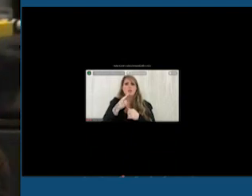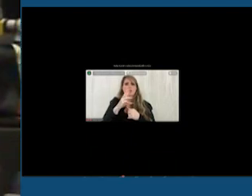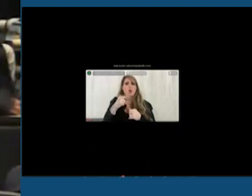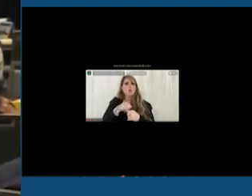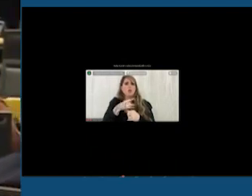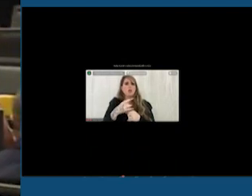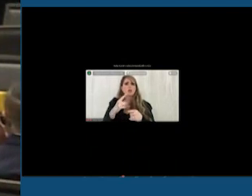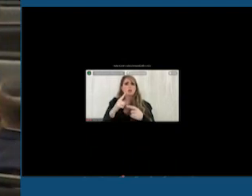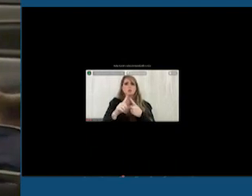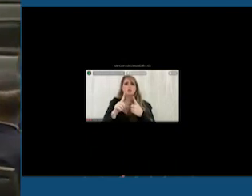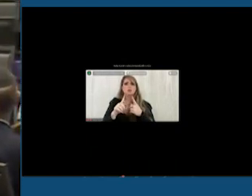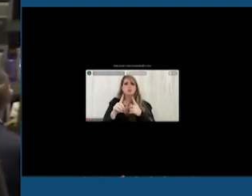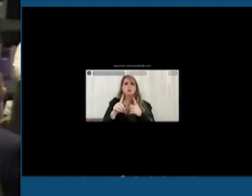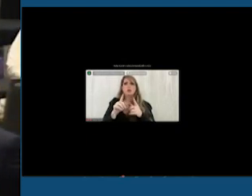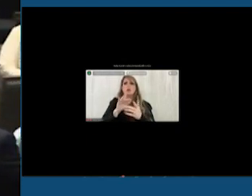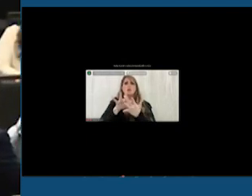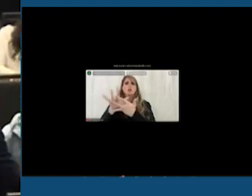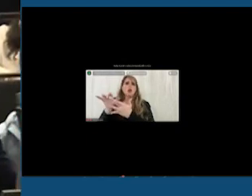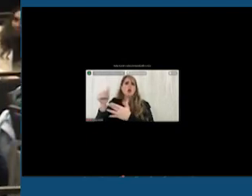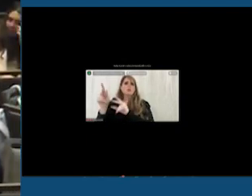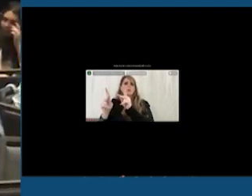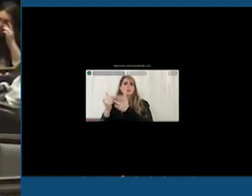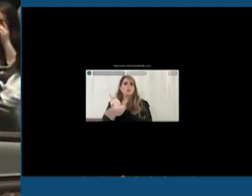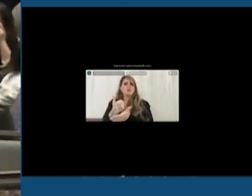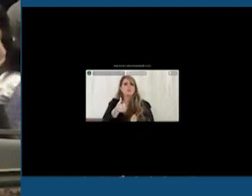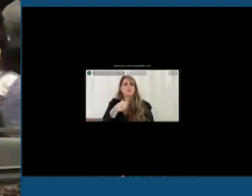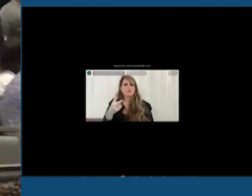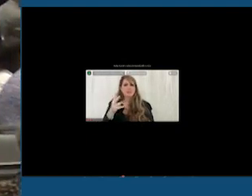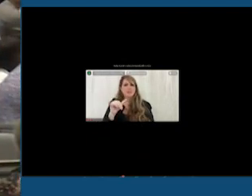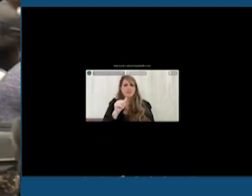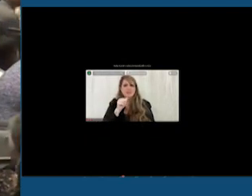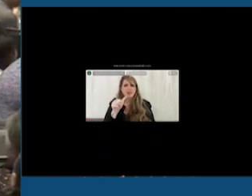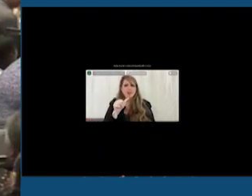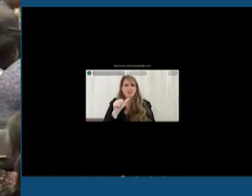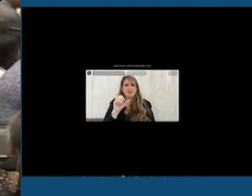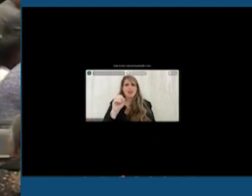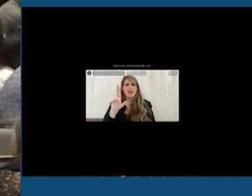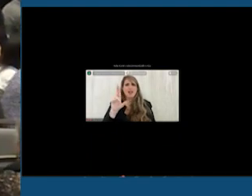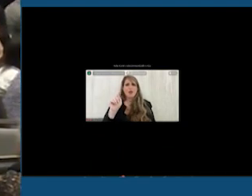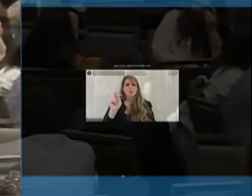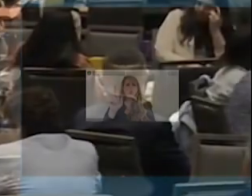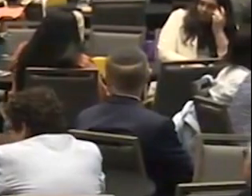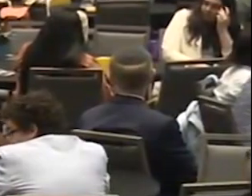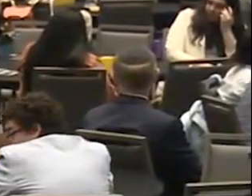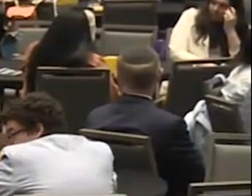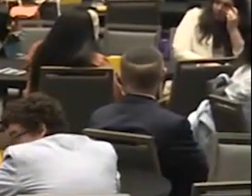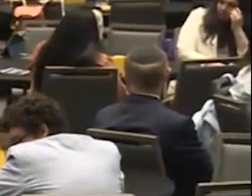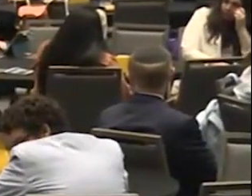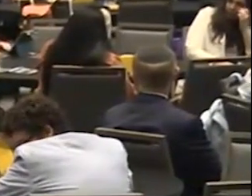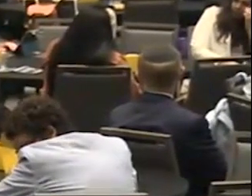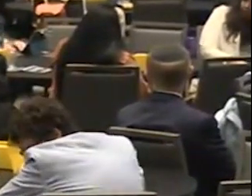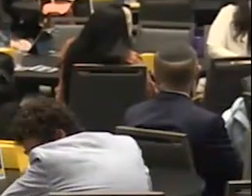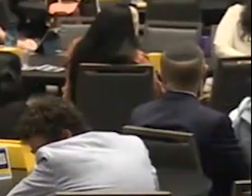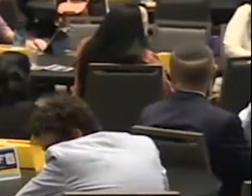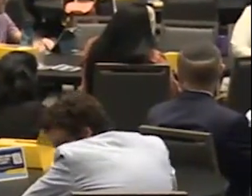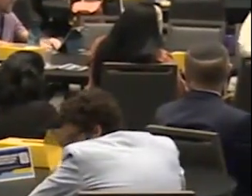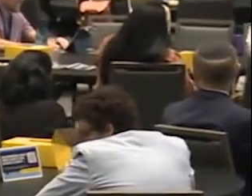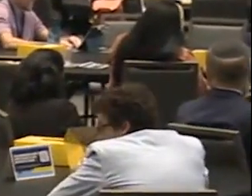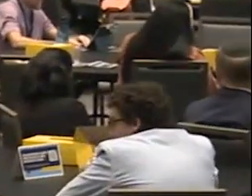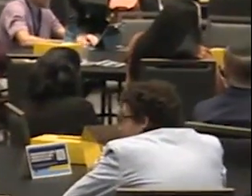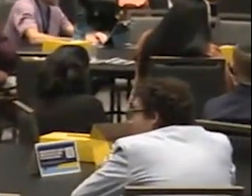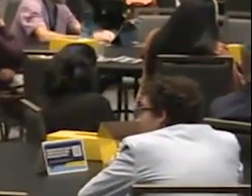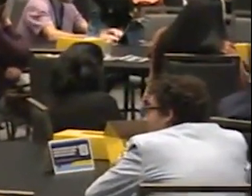of things. I'm like, this isn't like, like football, or soccer. This is like feelings, like